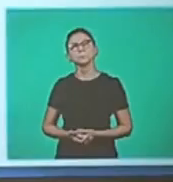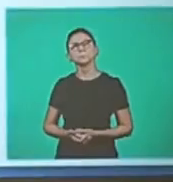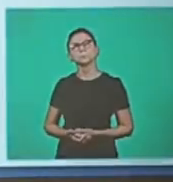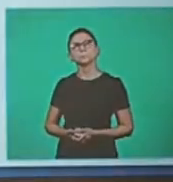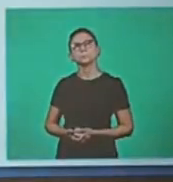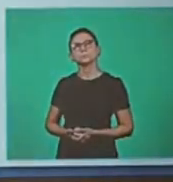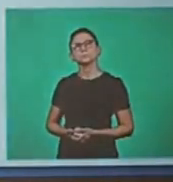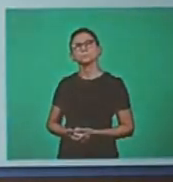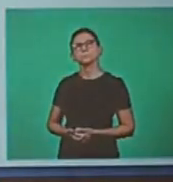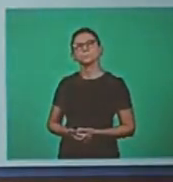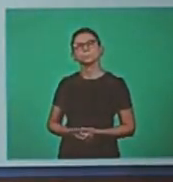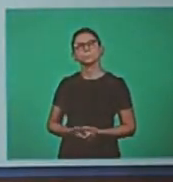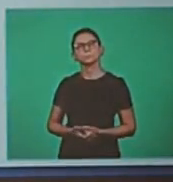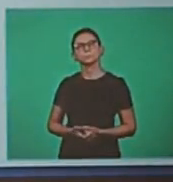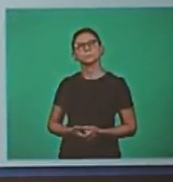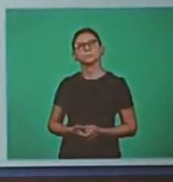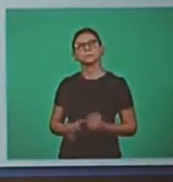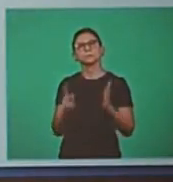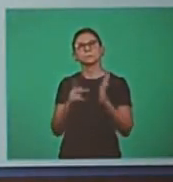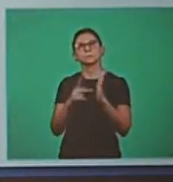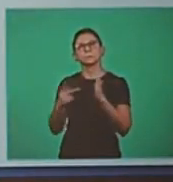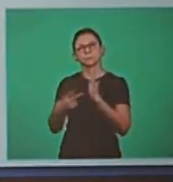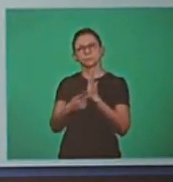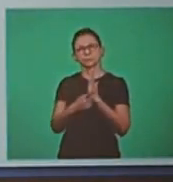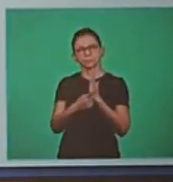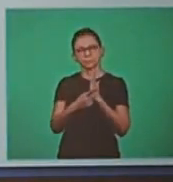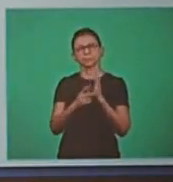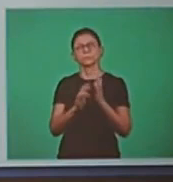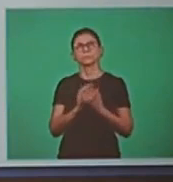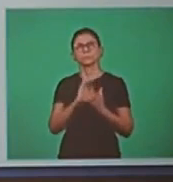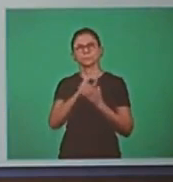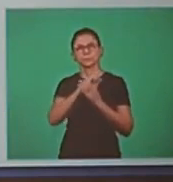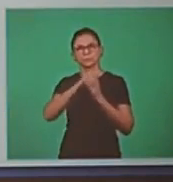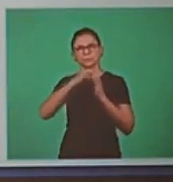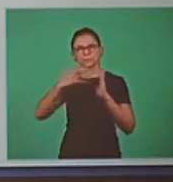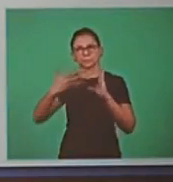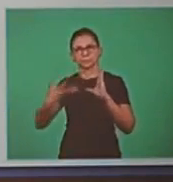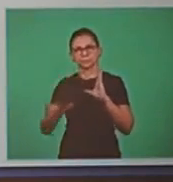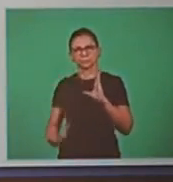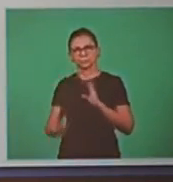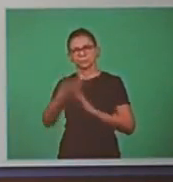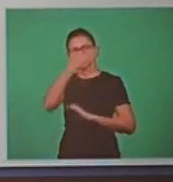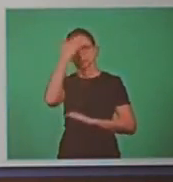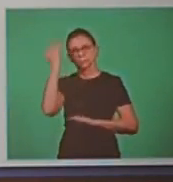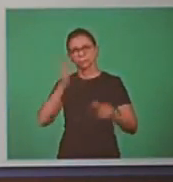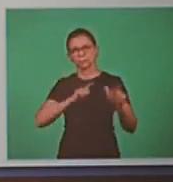what is the main characteristic of, in the parable of the laborers of the last time,